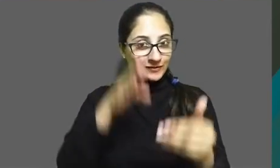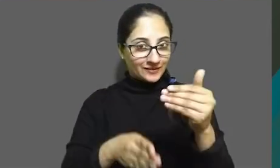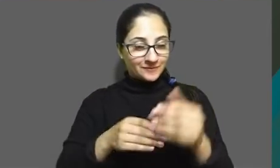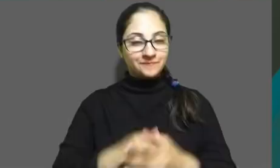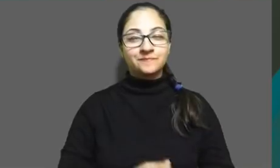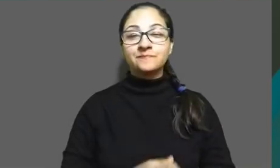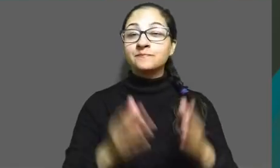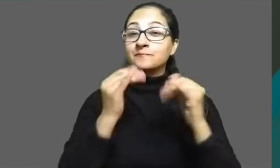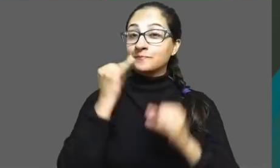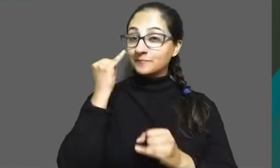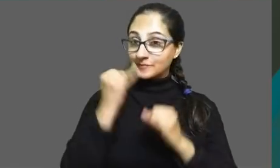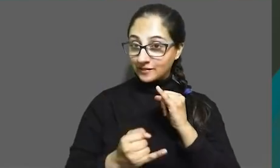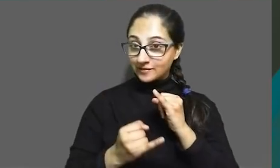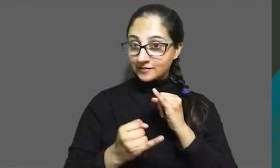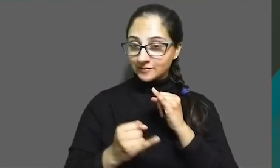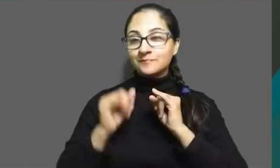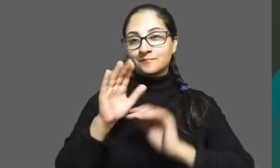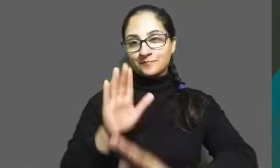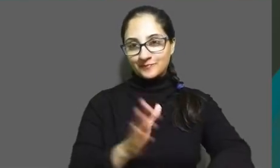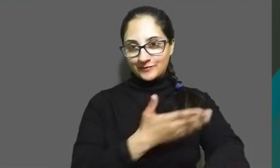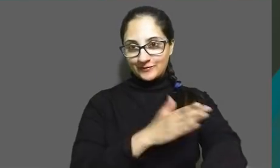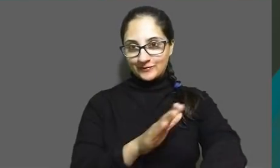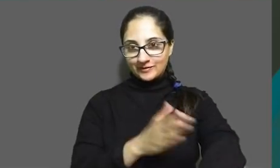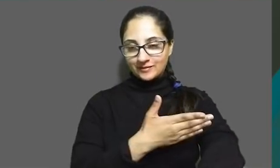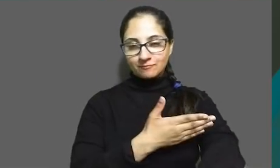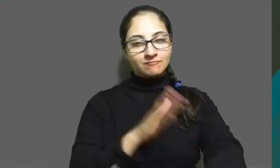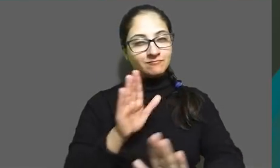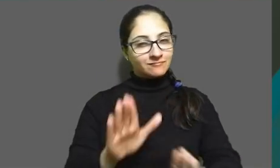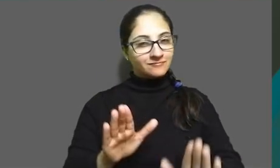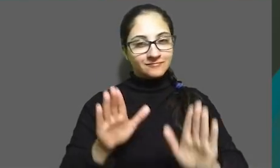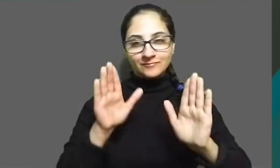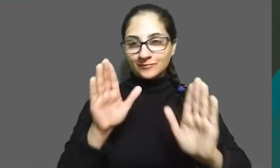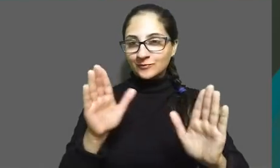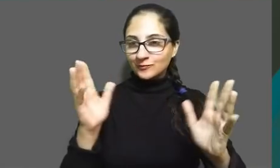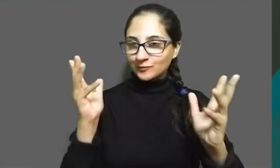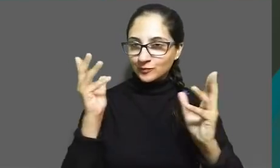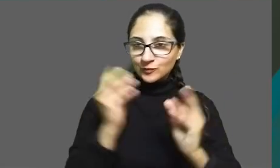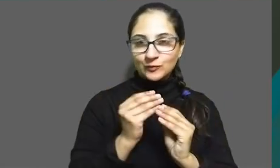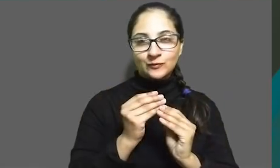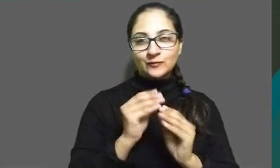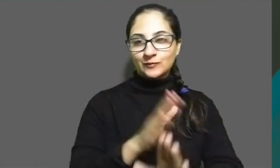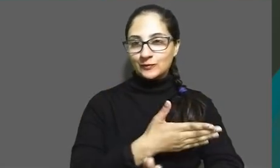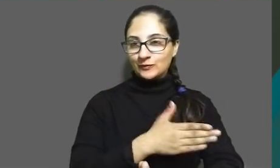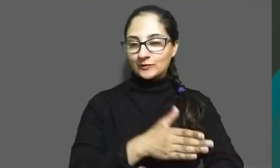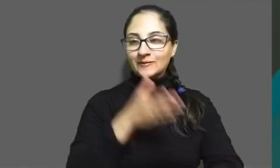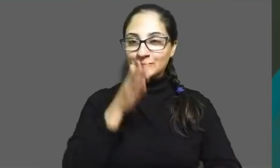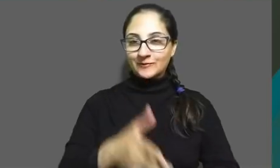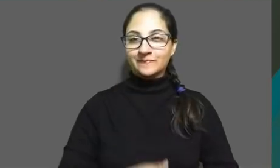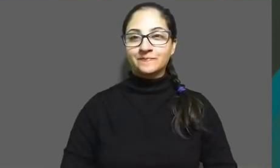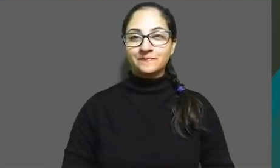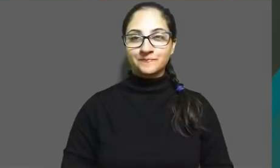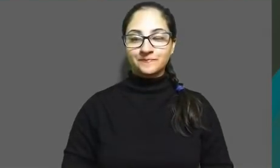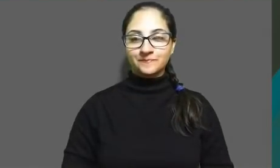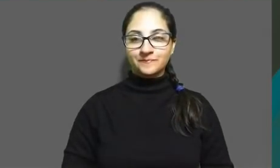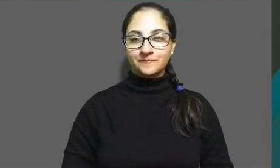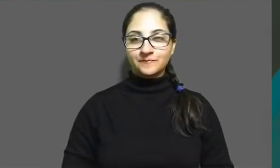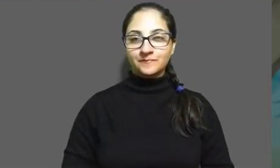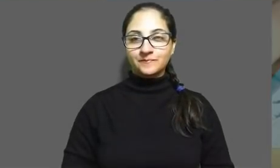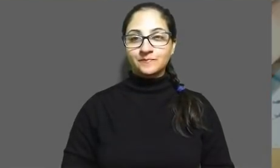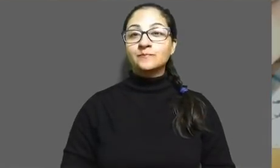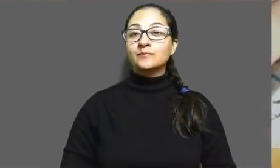do, we will end this evening with wonderful musical expressions. But